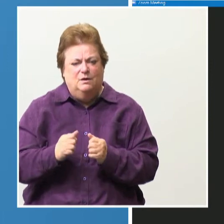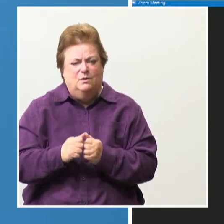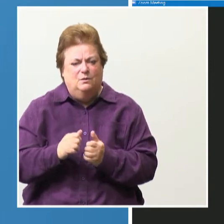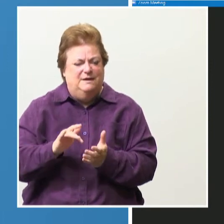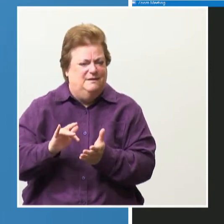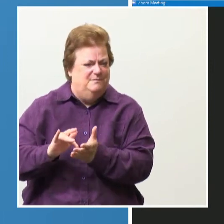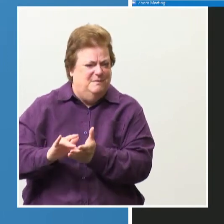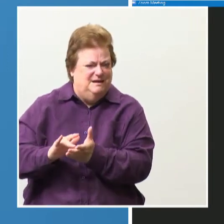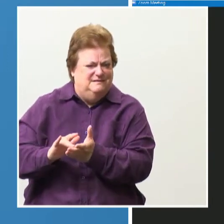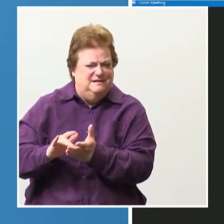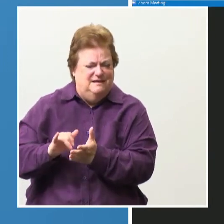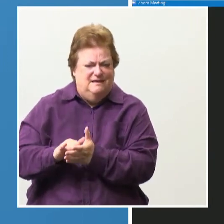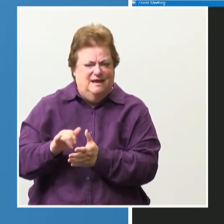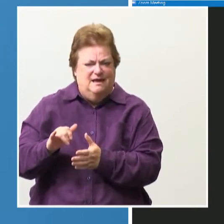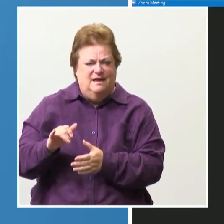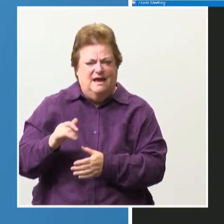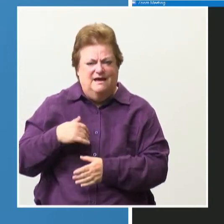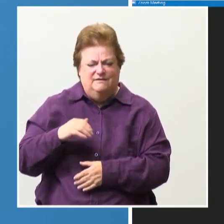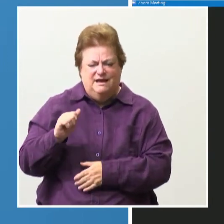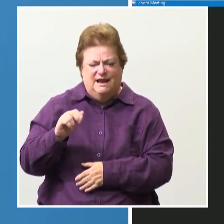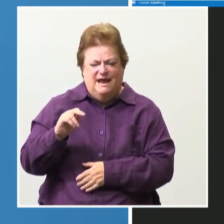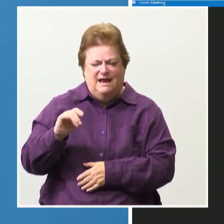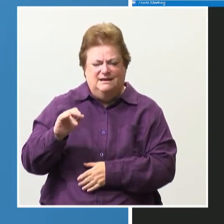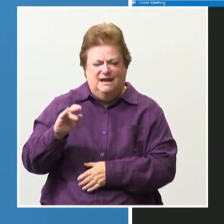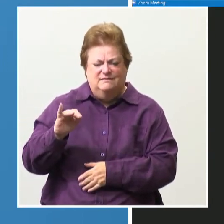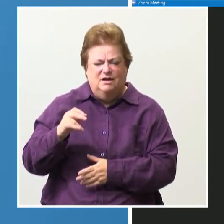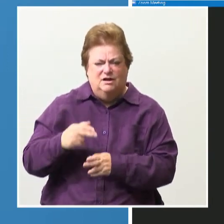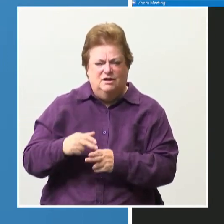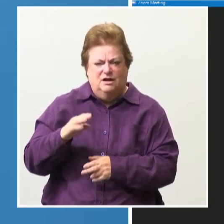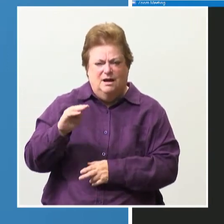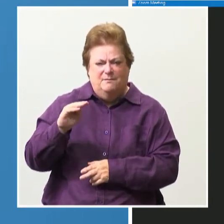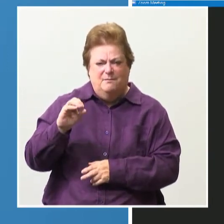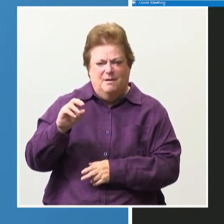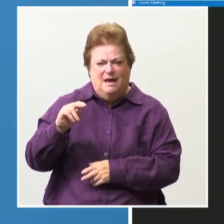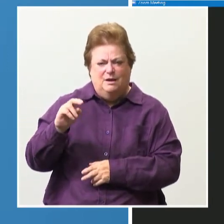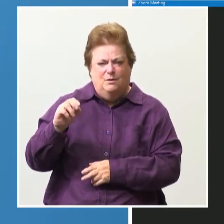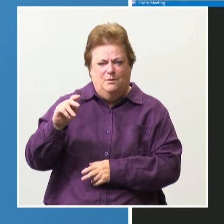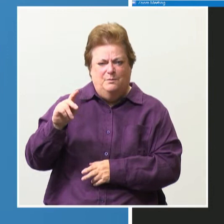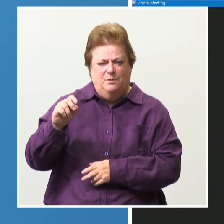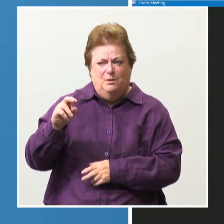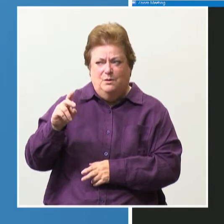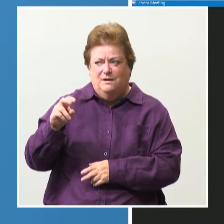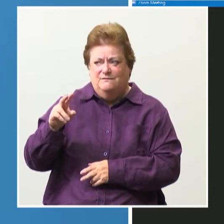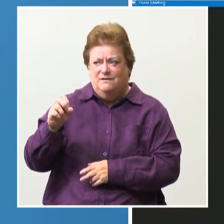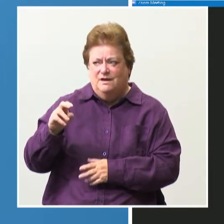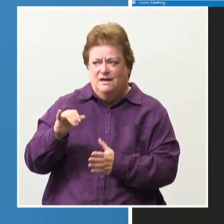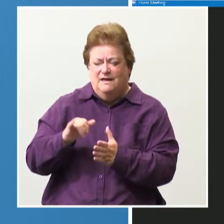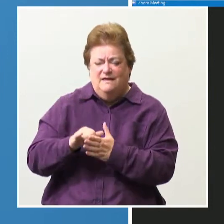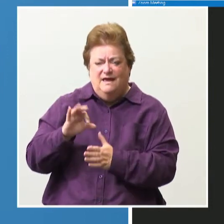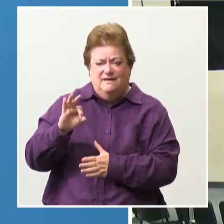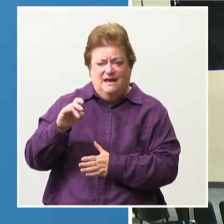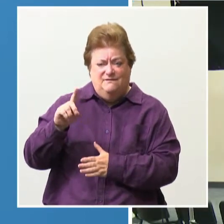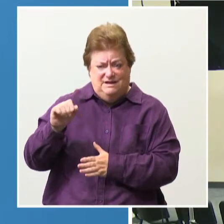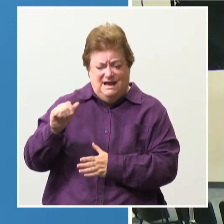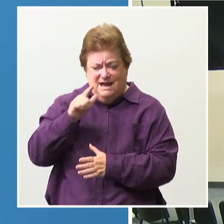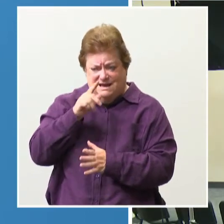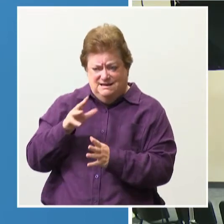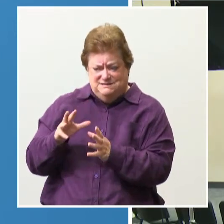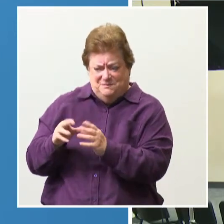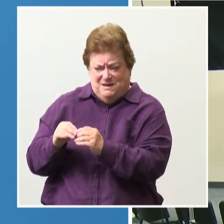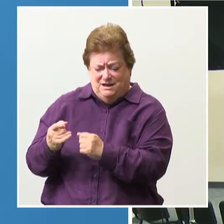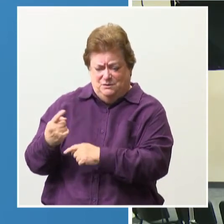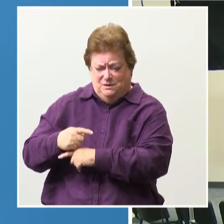people may be hearing about. There is an antiviral medication called molnupiravir that the FDA is meeting today as we